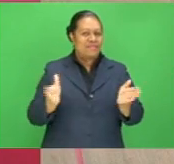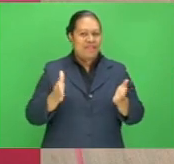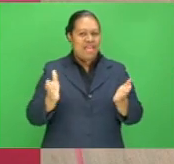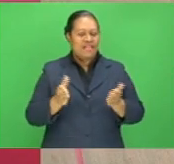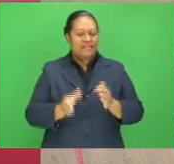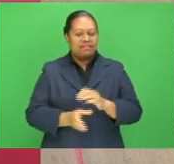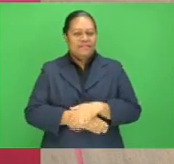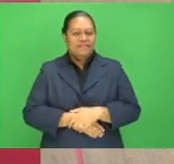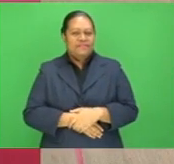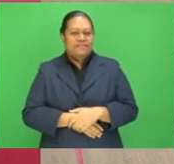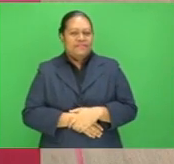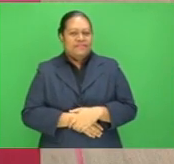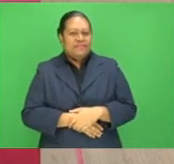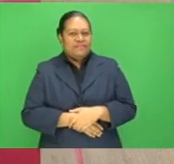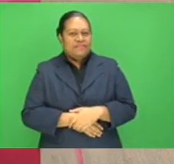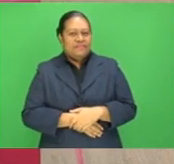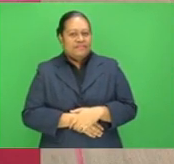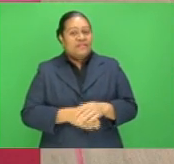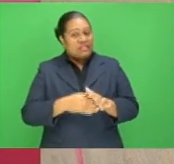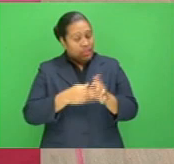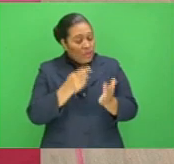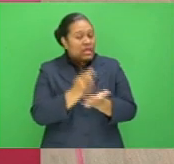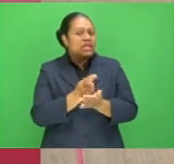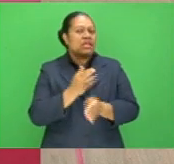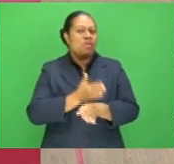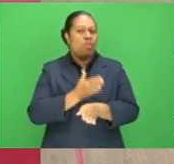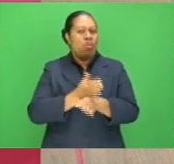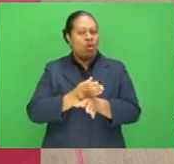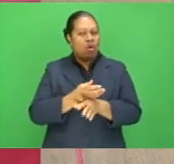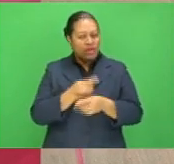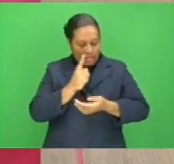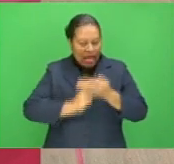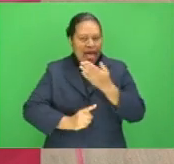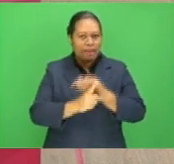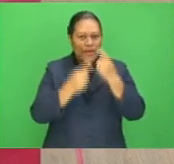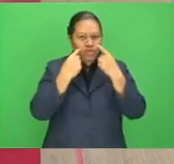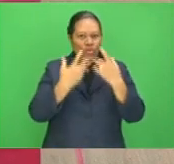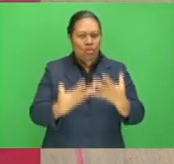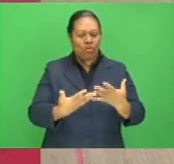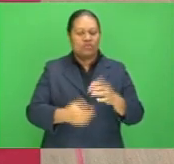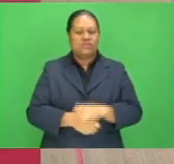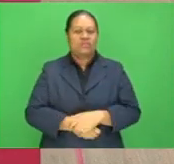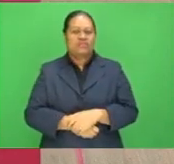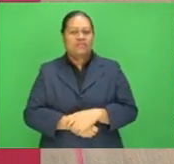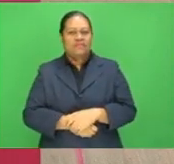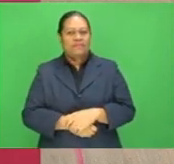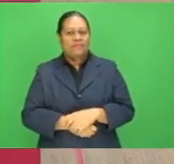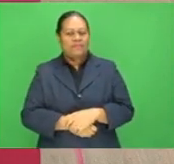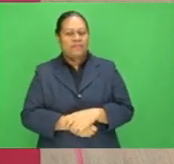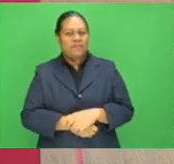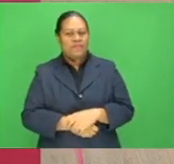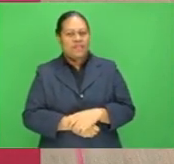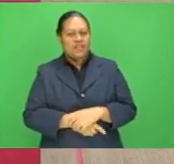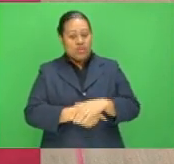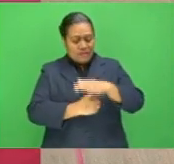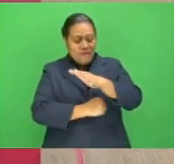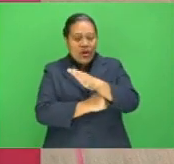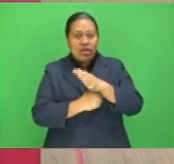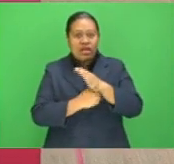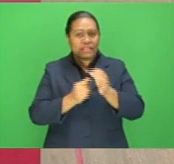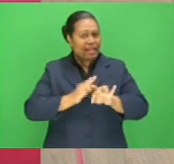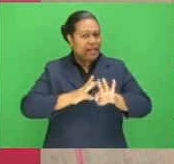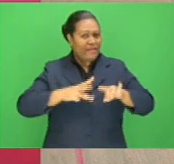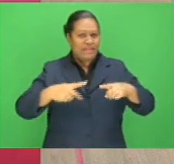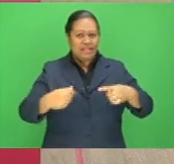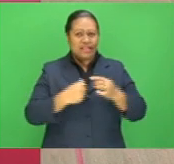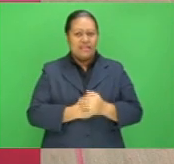I think the real work comes into effect now when we actually need to put those foundations in at